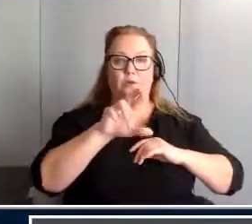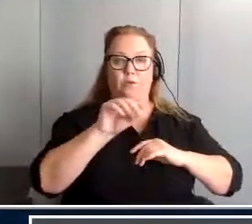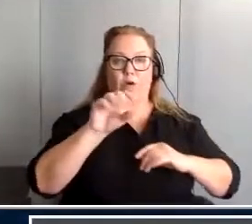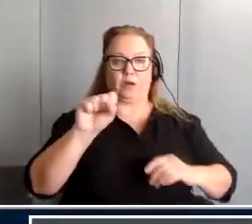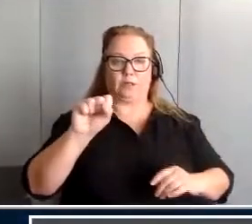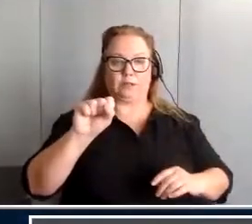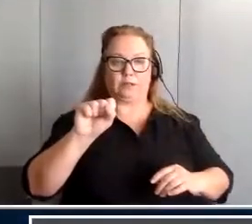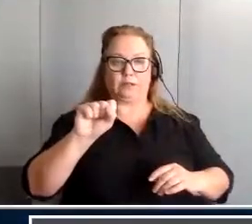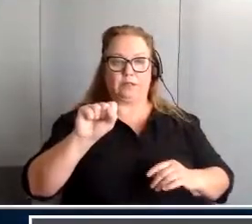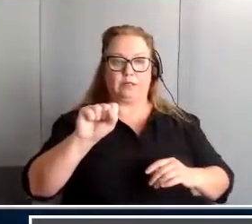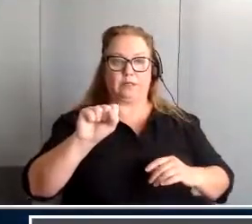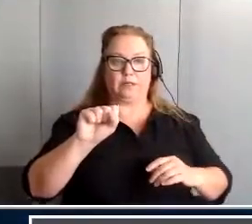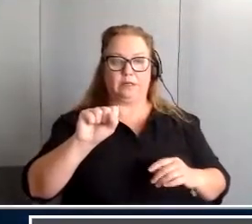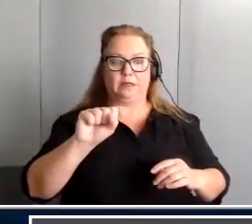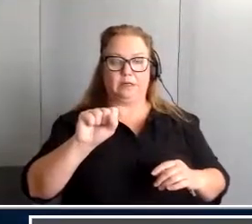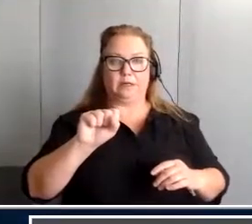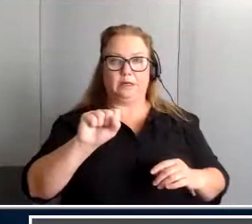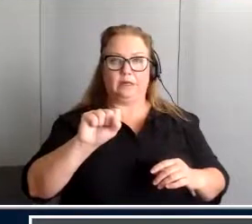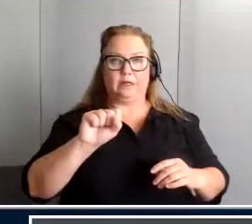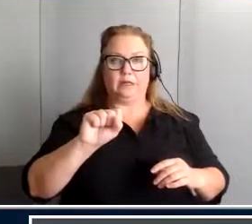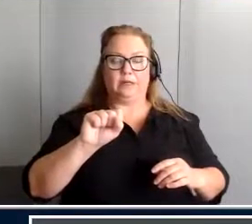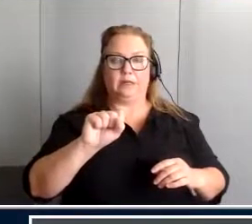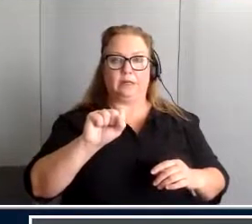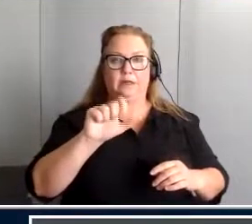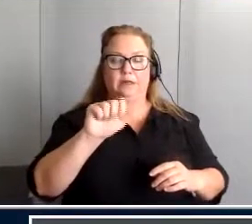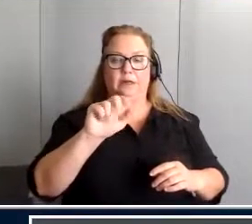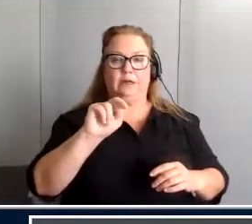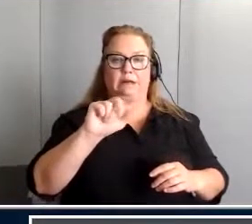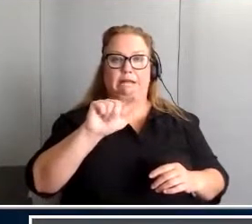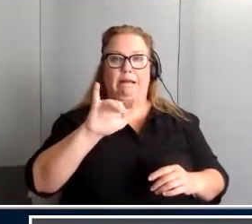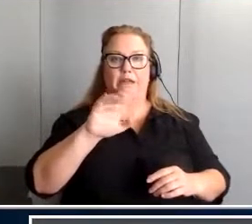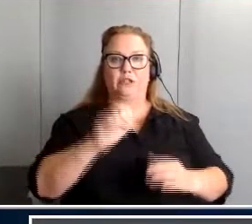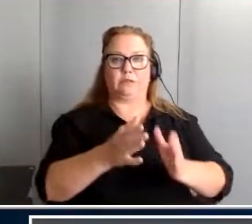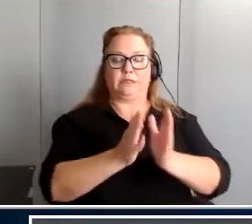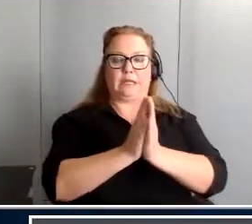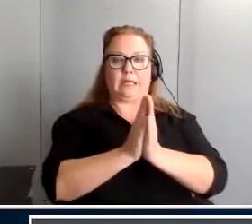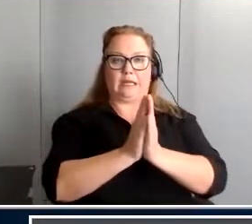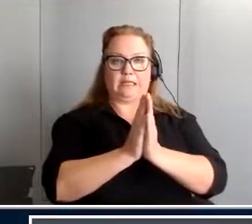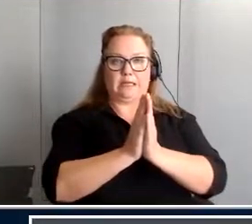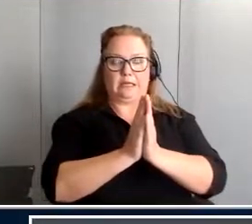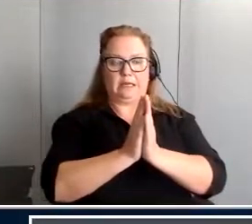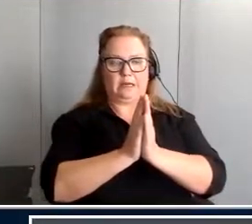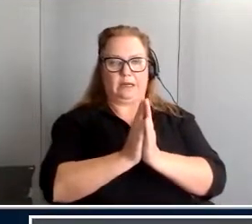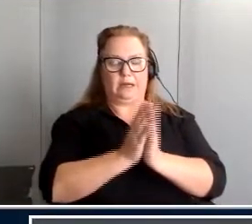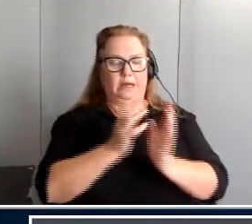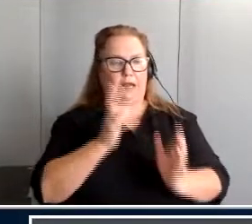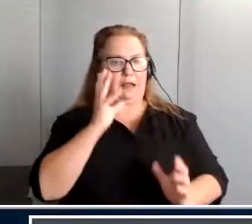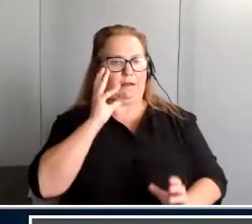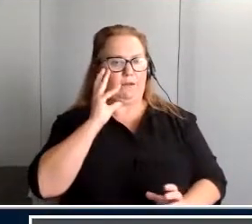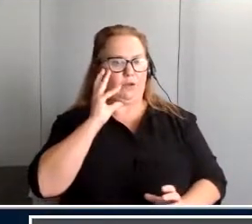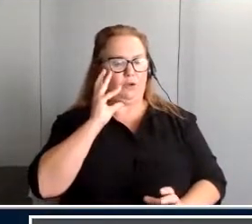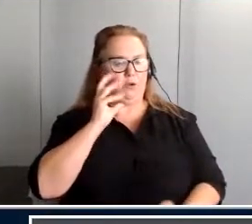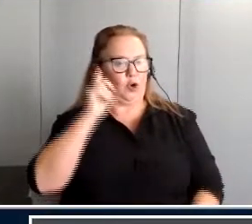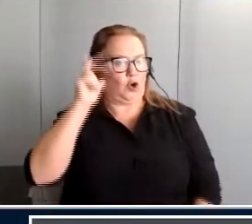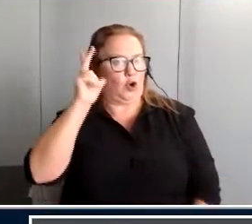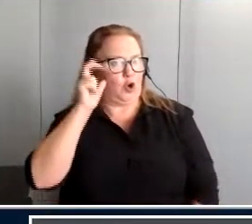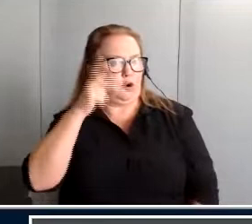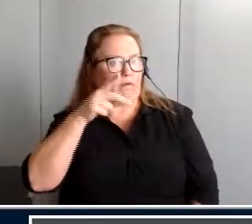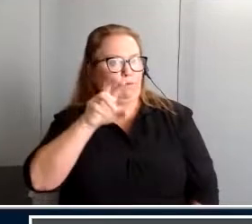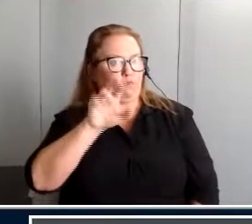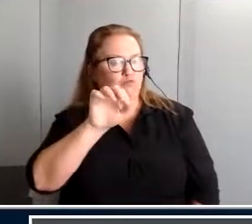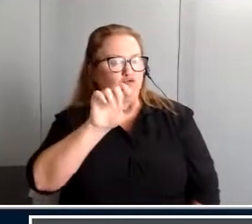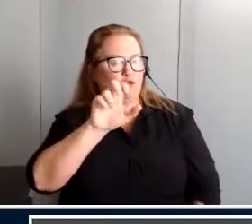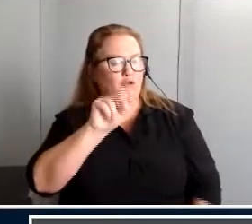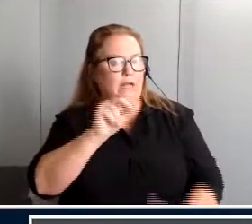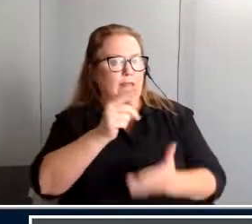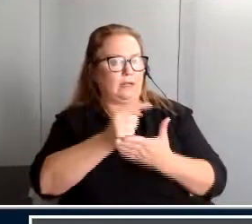the conversation. And Andrew was asking, had you ever heard of proton therapy before? Did your doctor